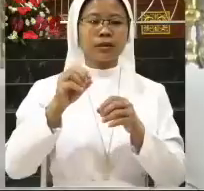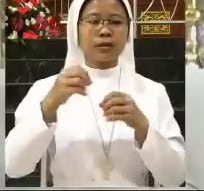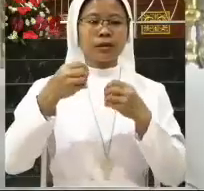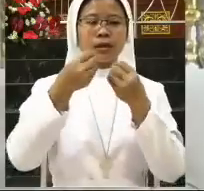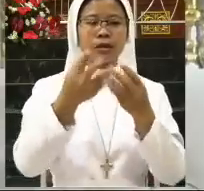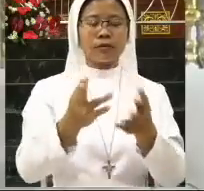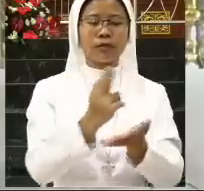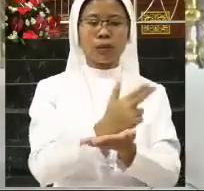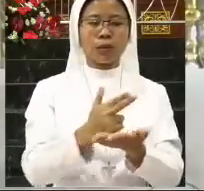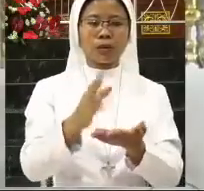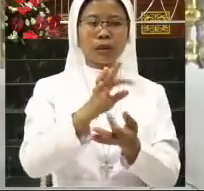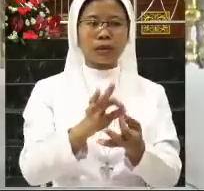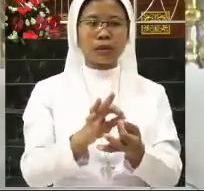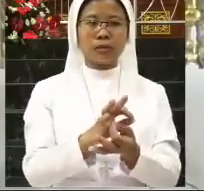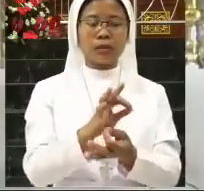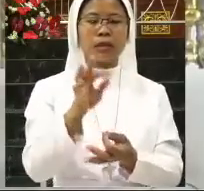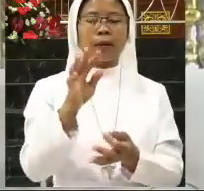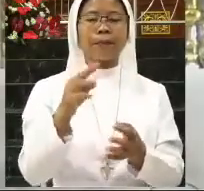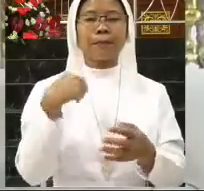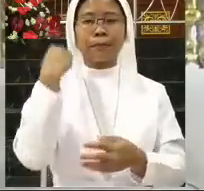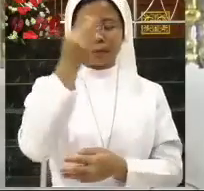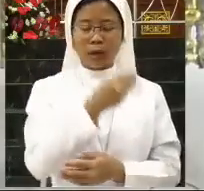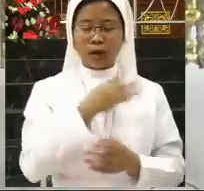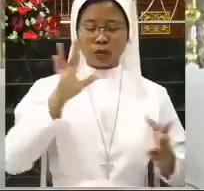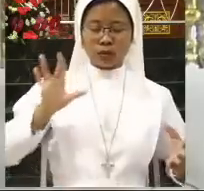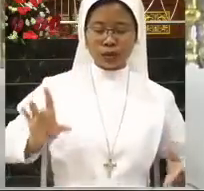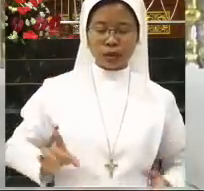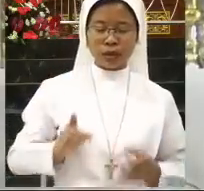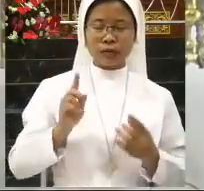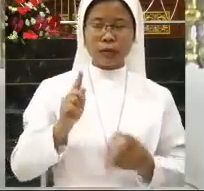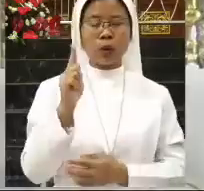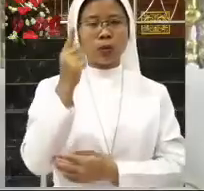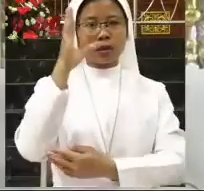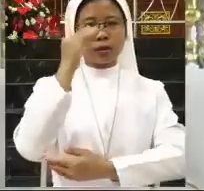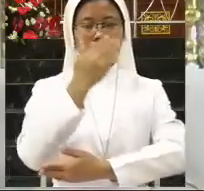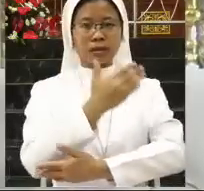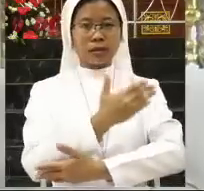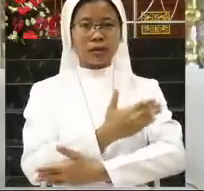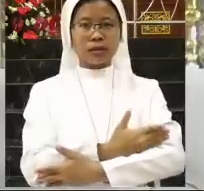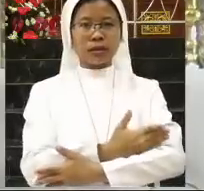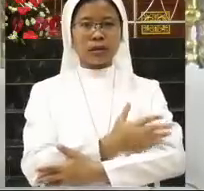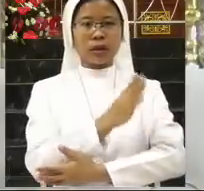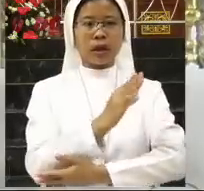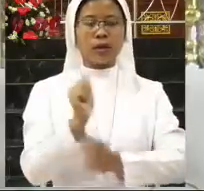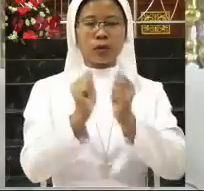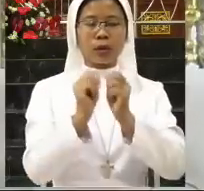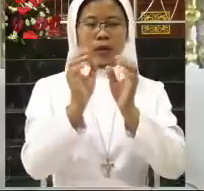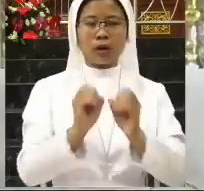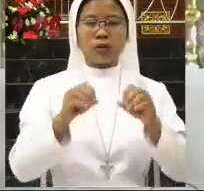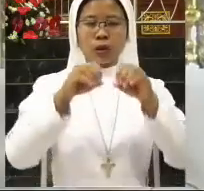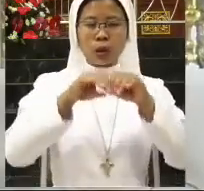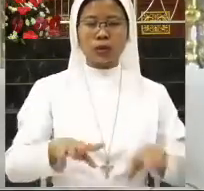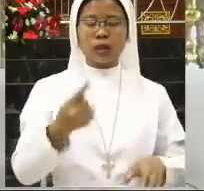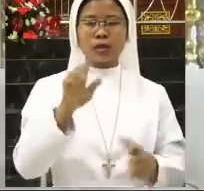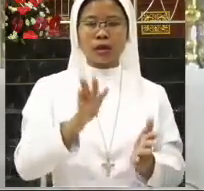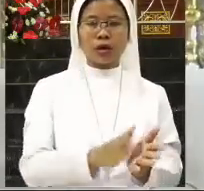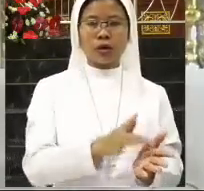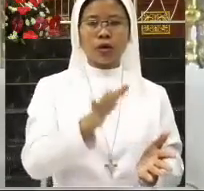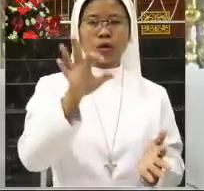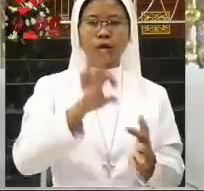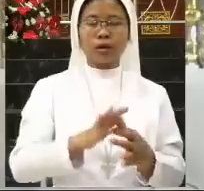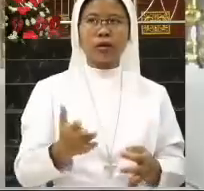Holy Spirit, she conceived your only begotten Son, and without losing the glory of